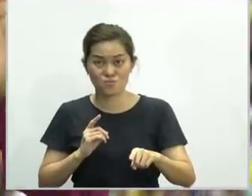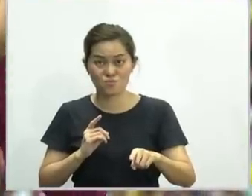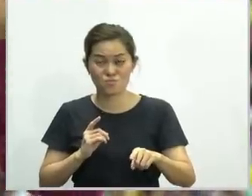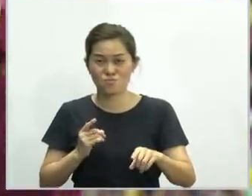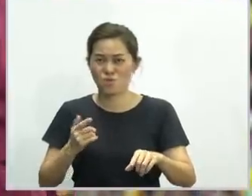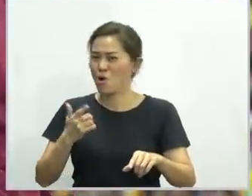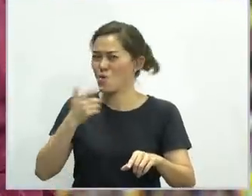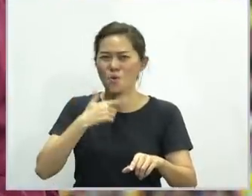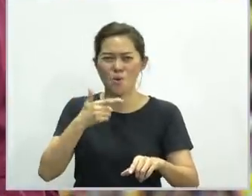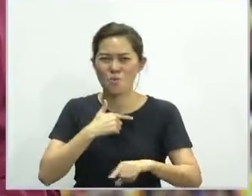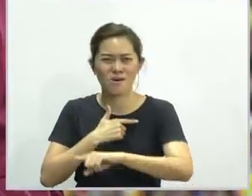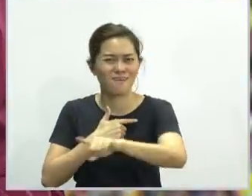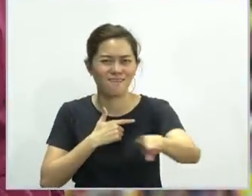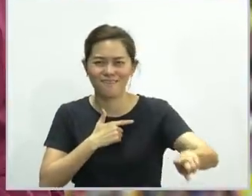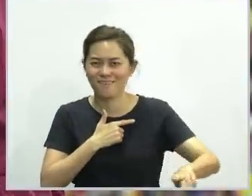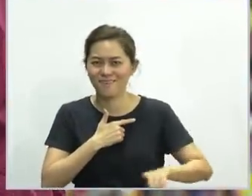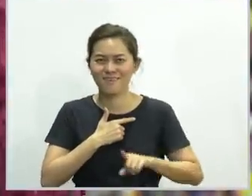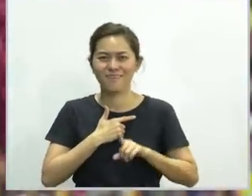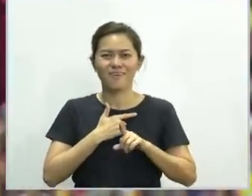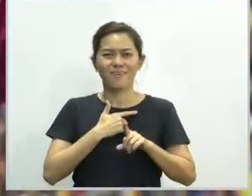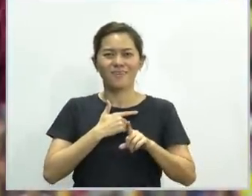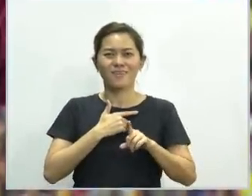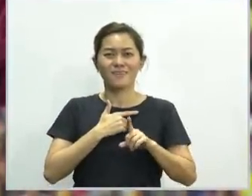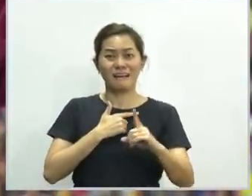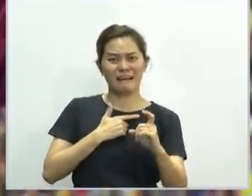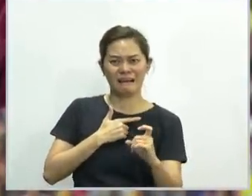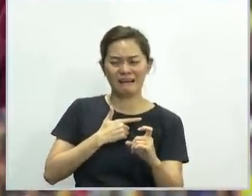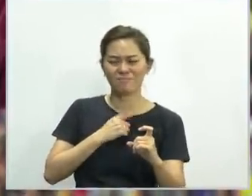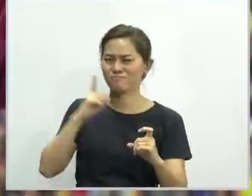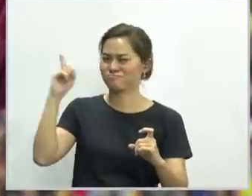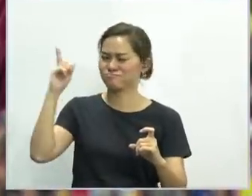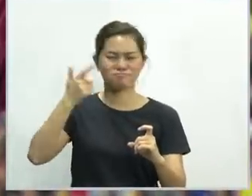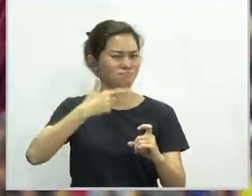any one of us to perish.